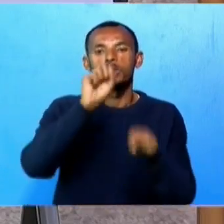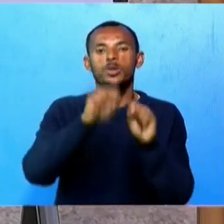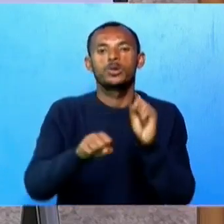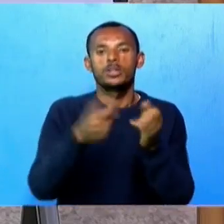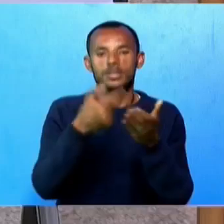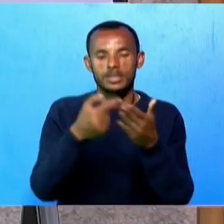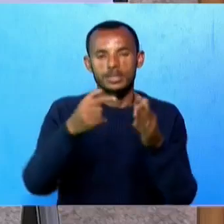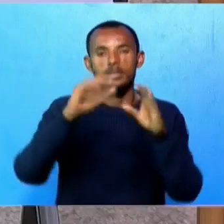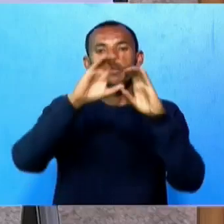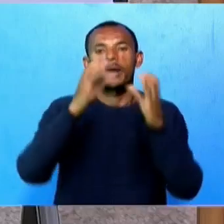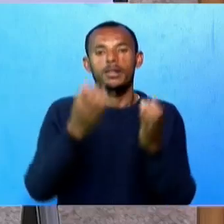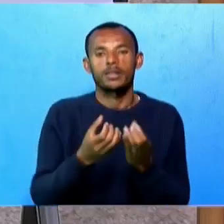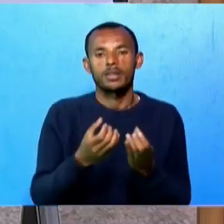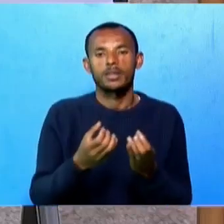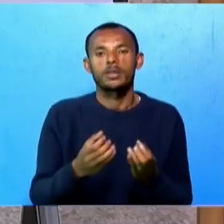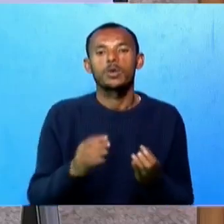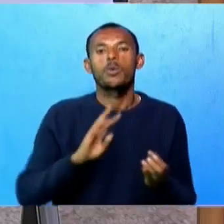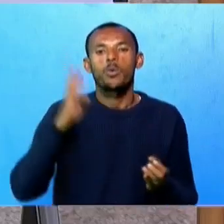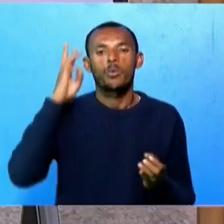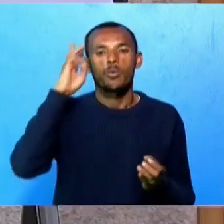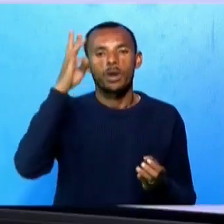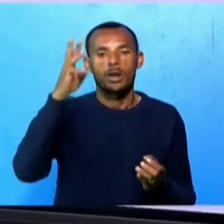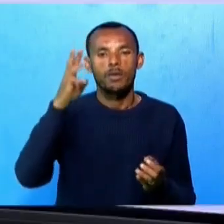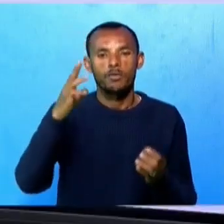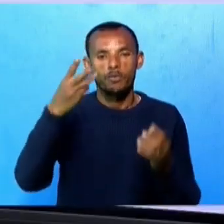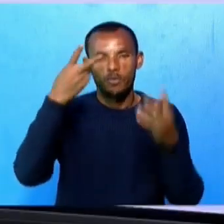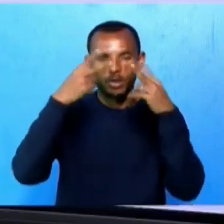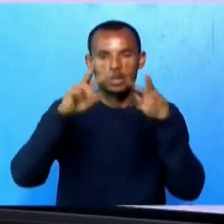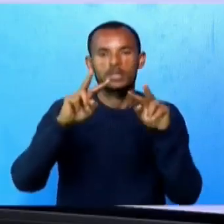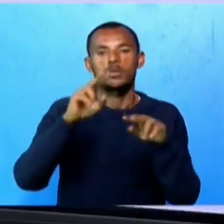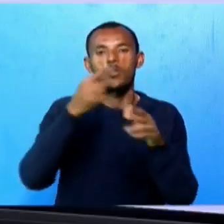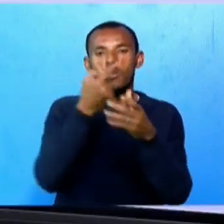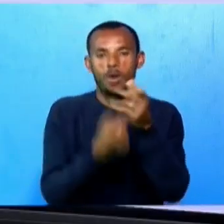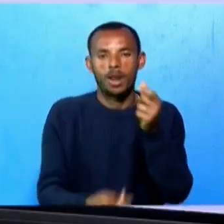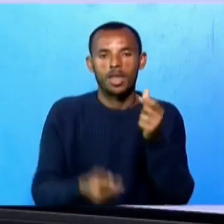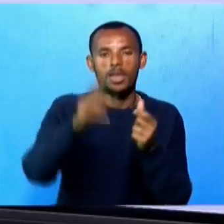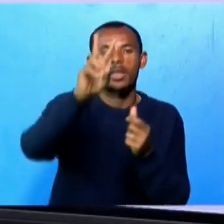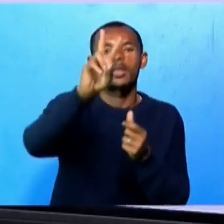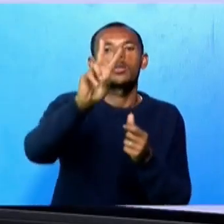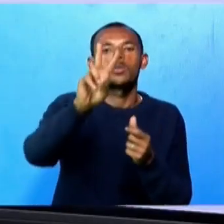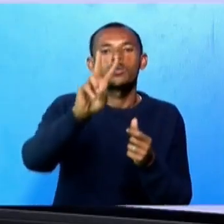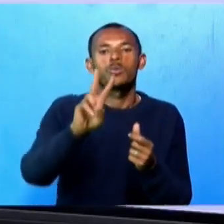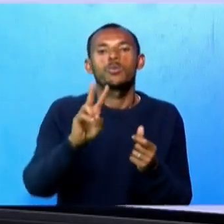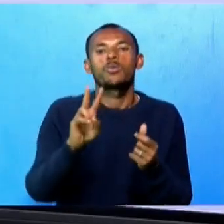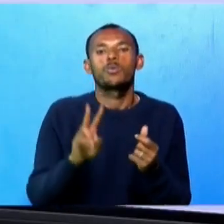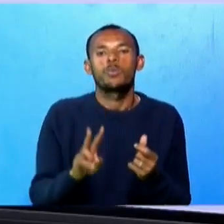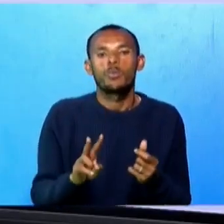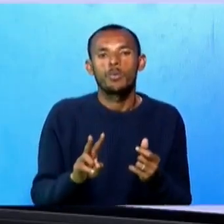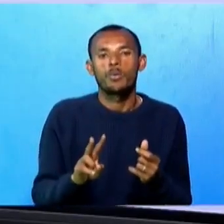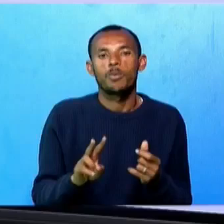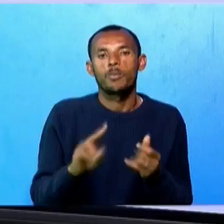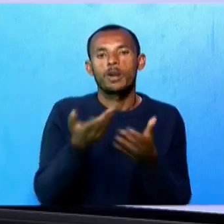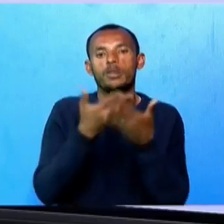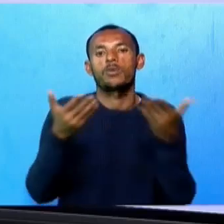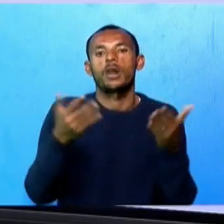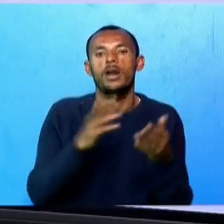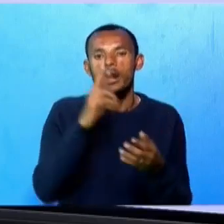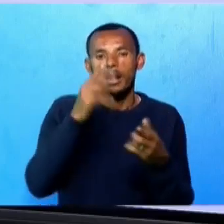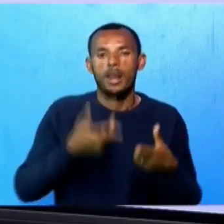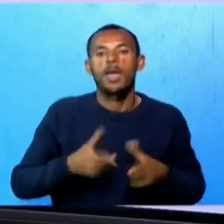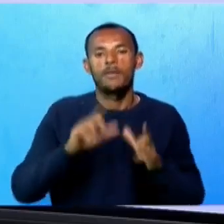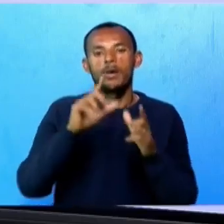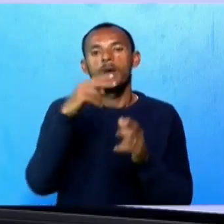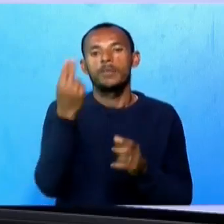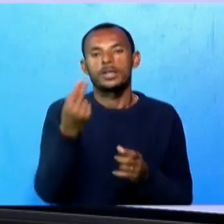this particular lesson, we will be focusing only on 2 particular real-life